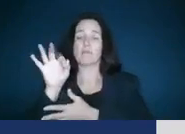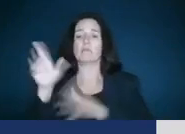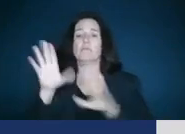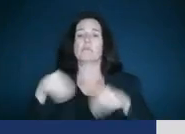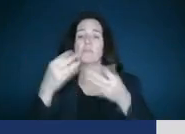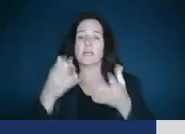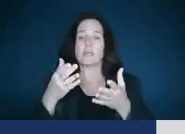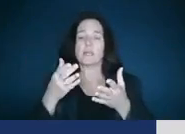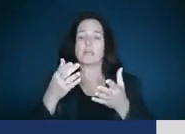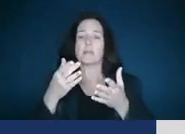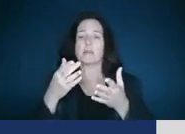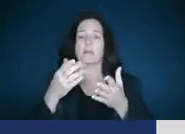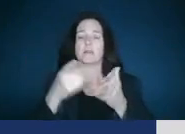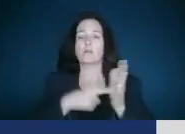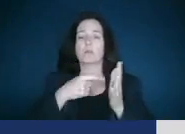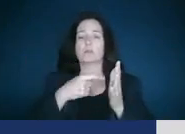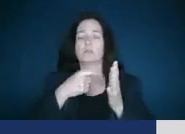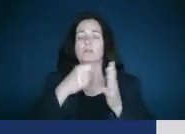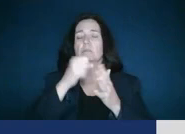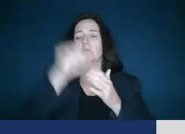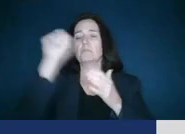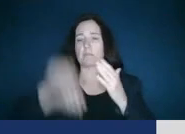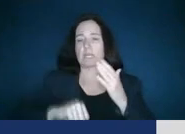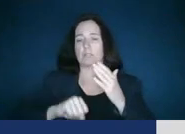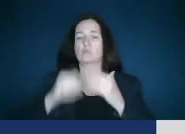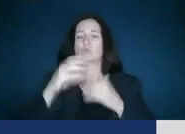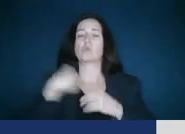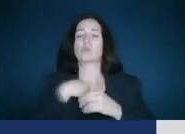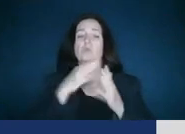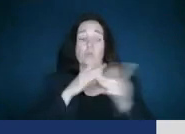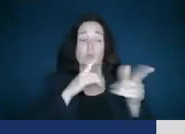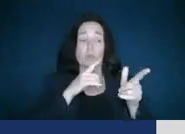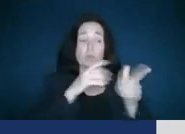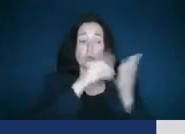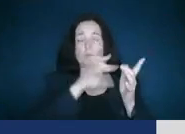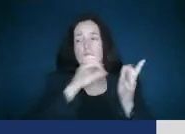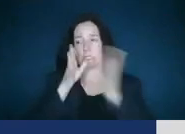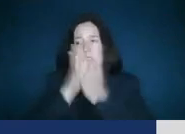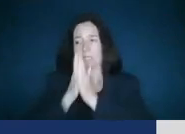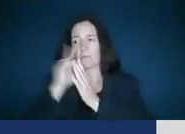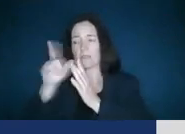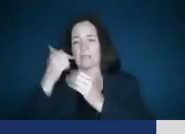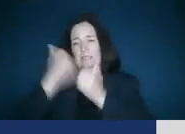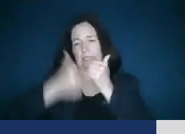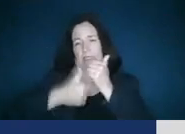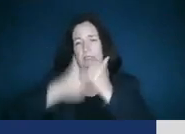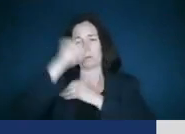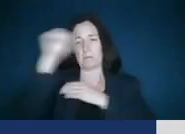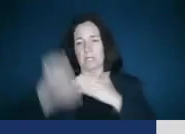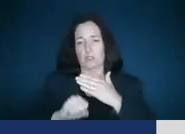provided one semester at a time. So we request that students request these each semester.